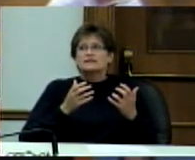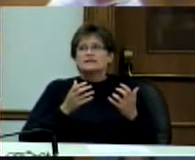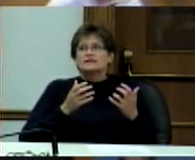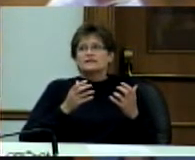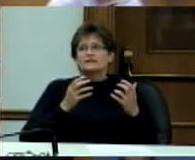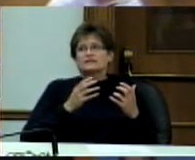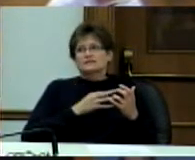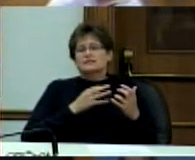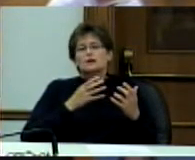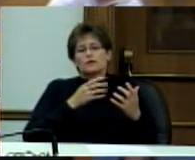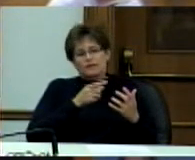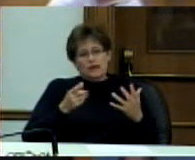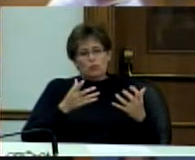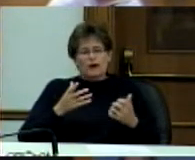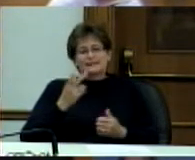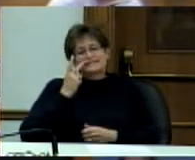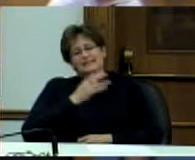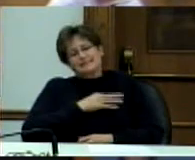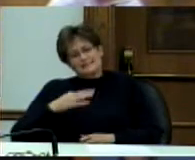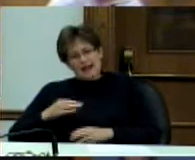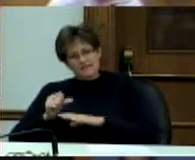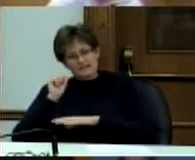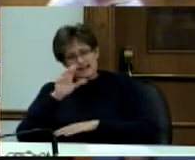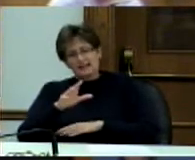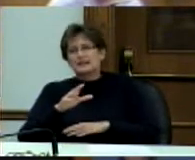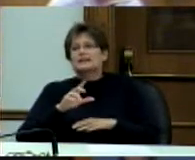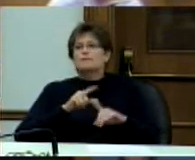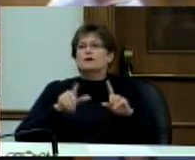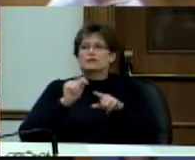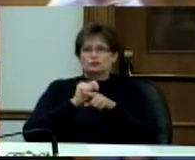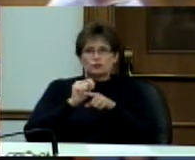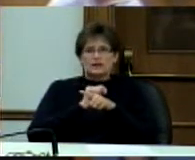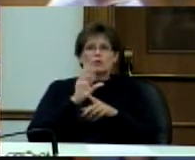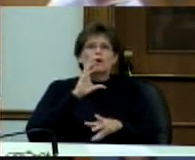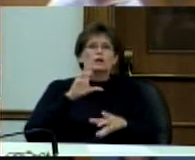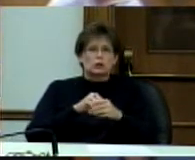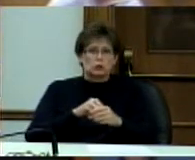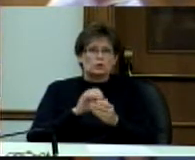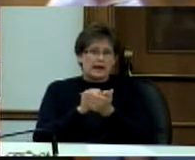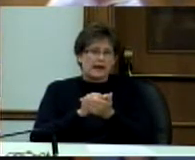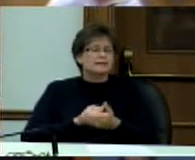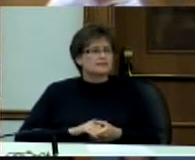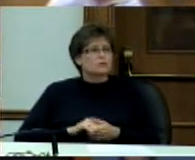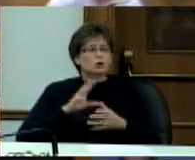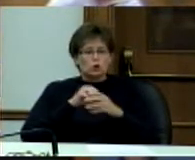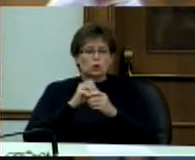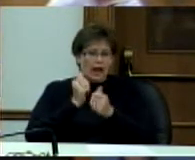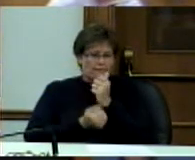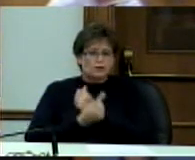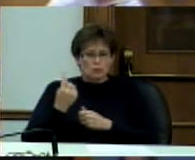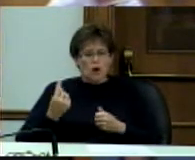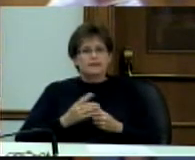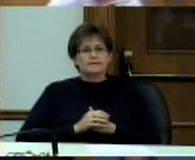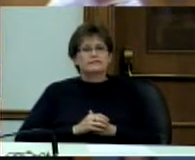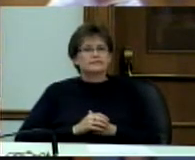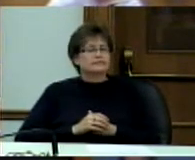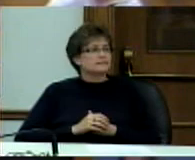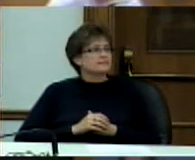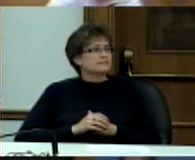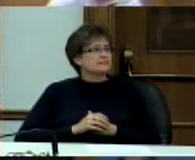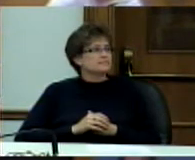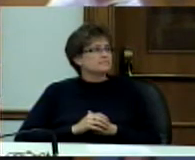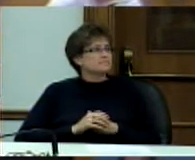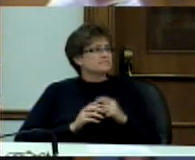and needed, we wanted our staff to submit at this point. However, the training will be inclusive. So,